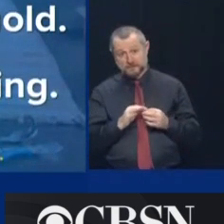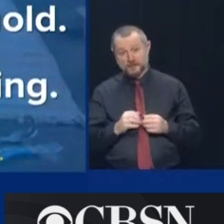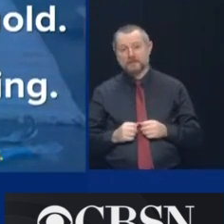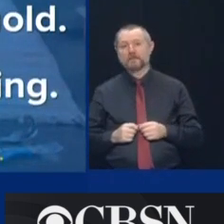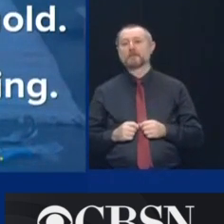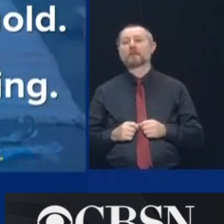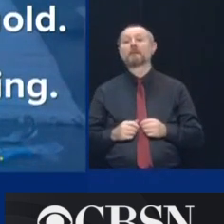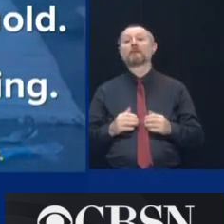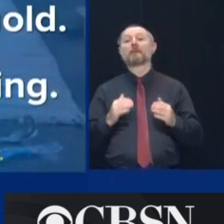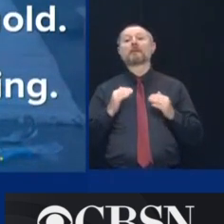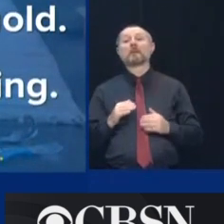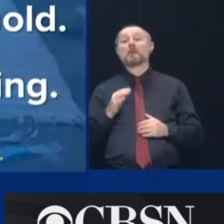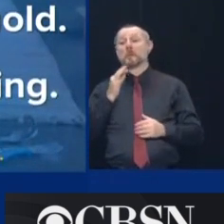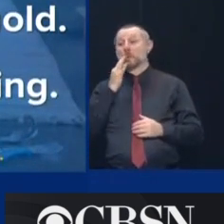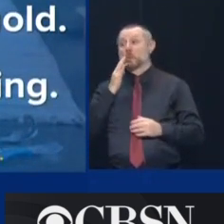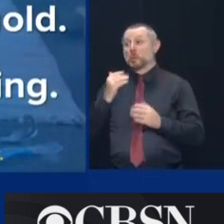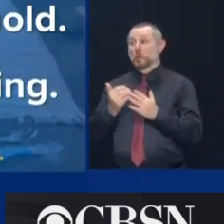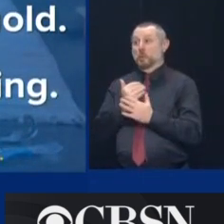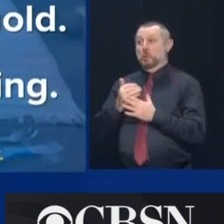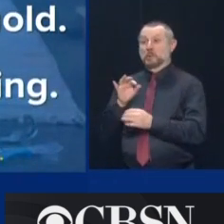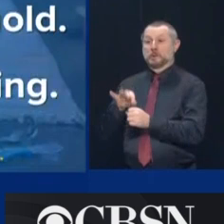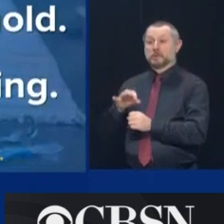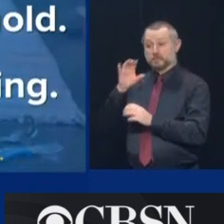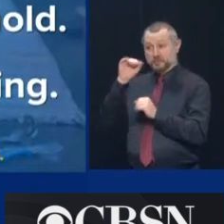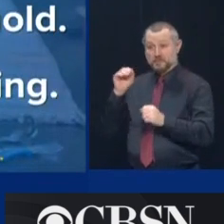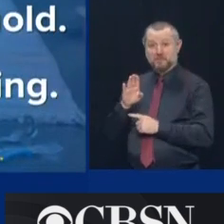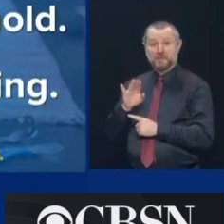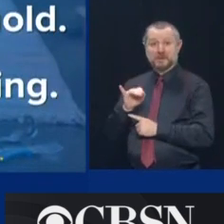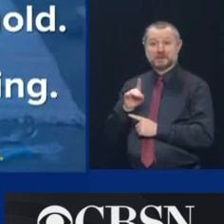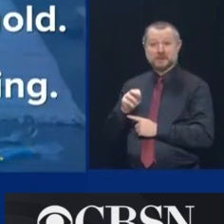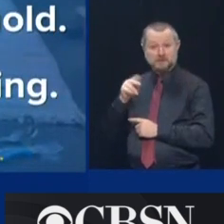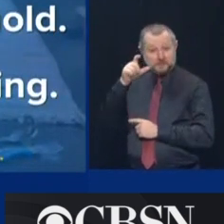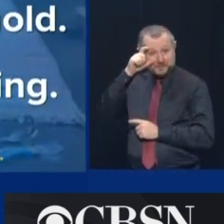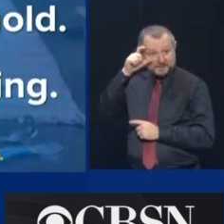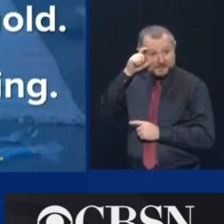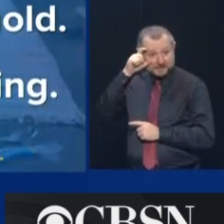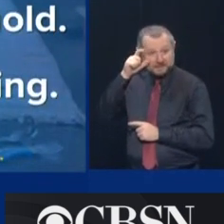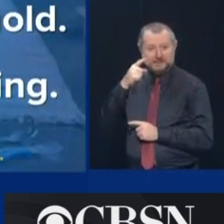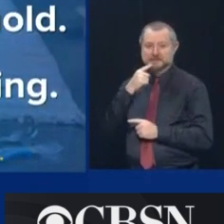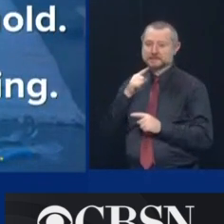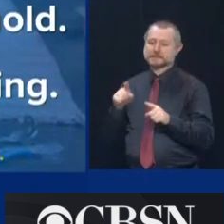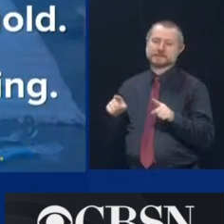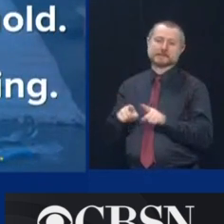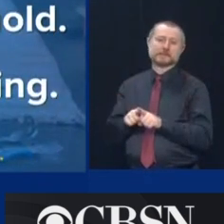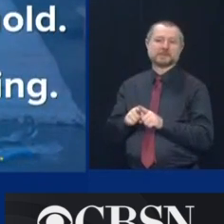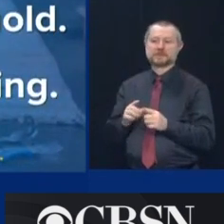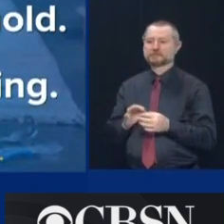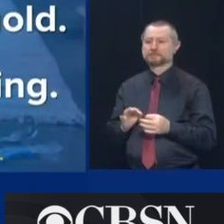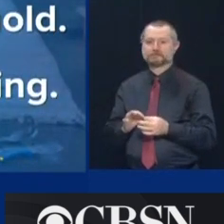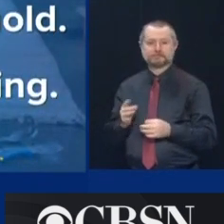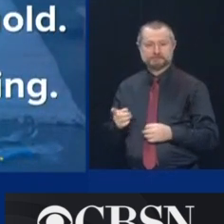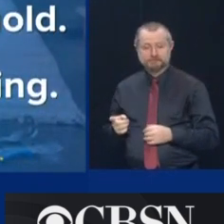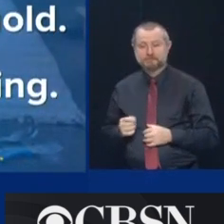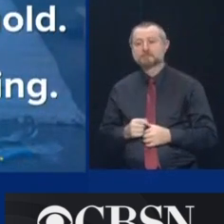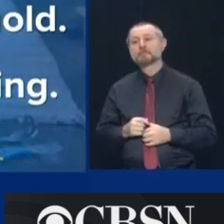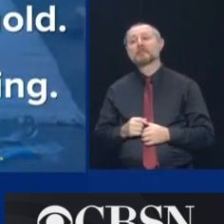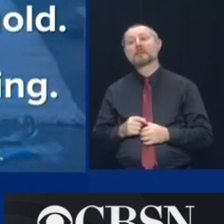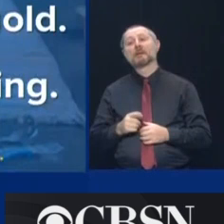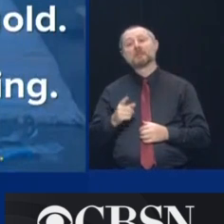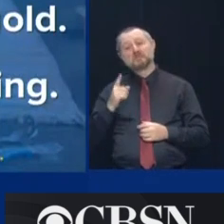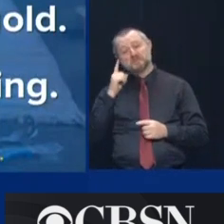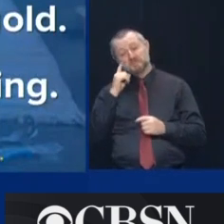President-elect Biden's advisors say the same thing. When is the last time you heard Donald